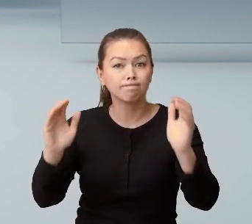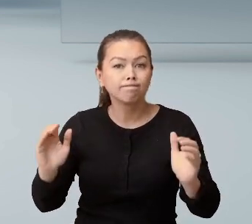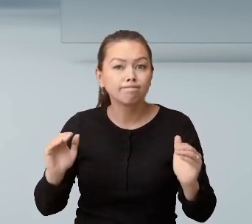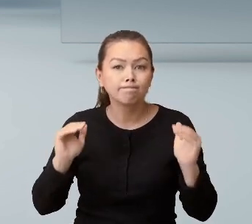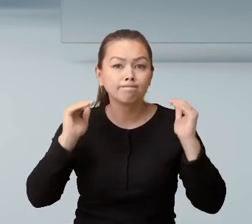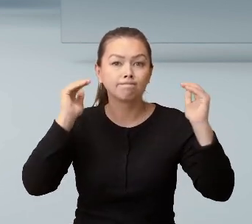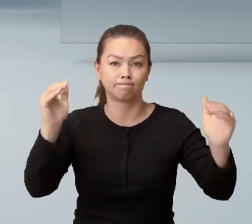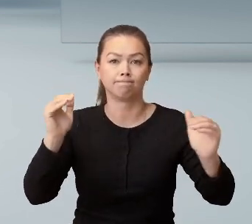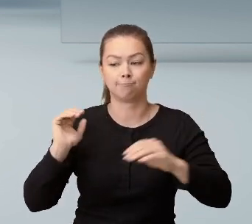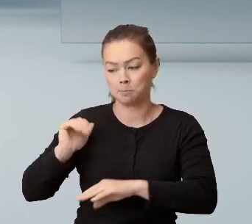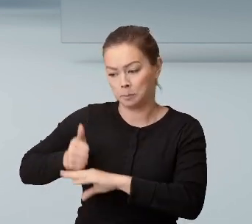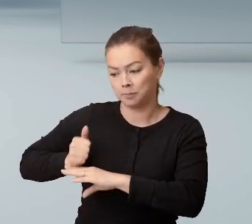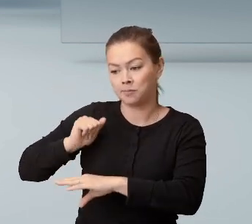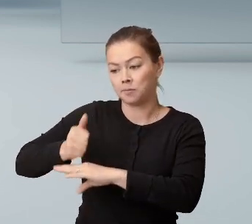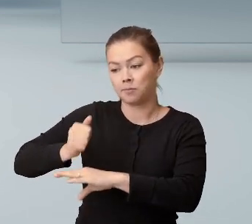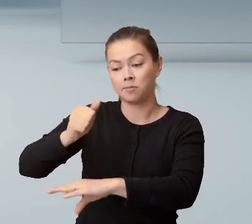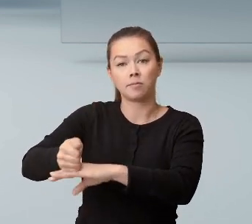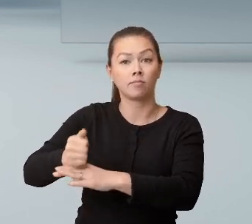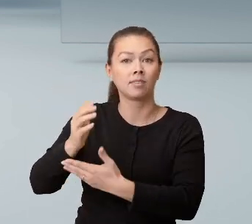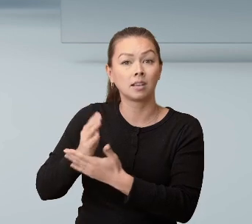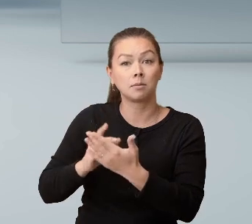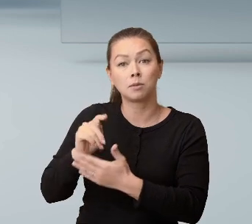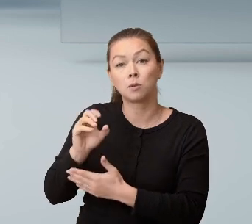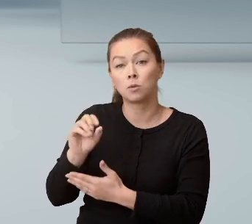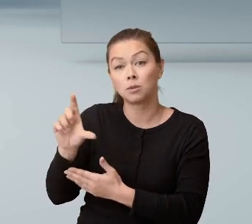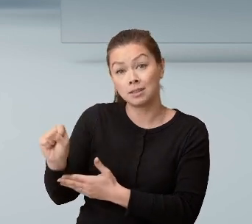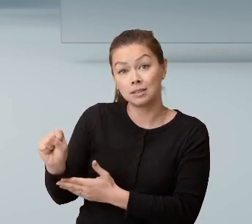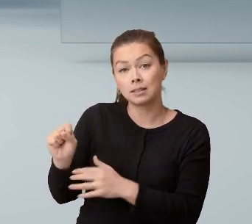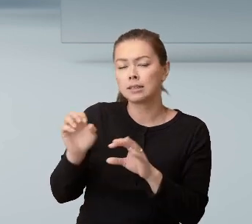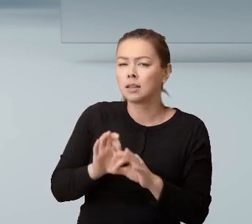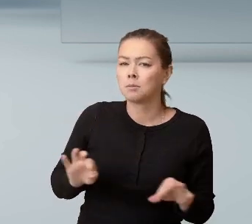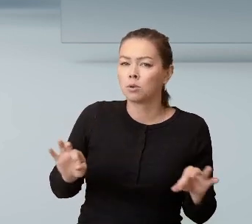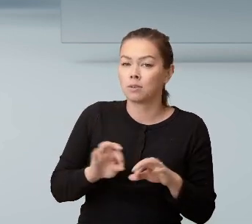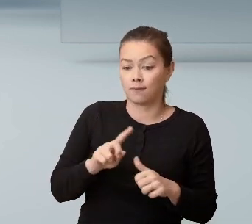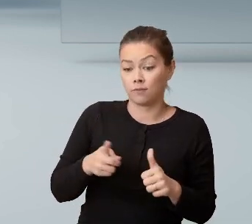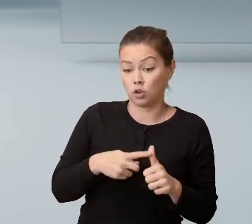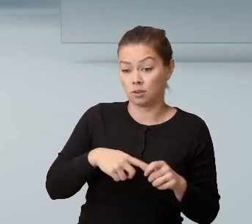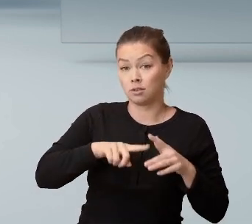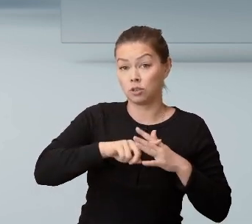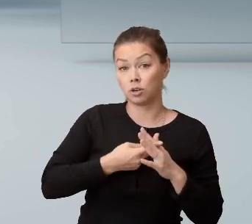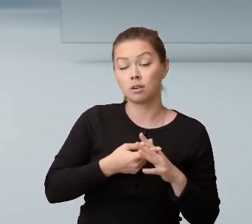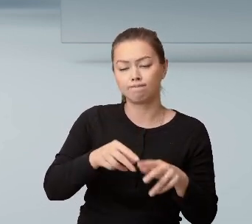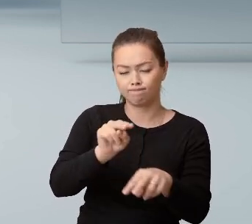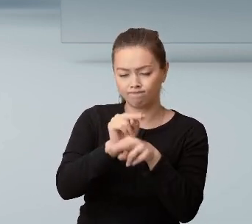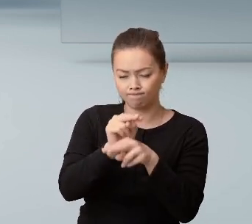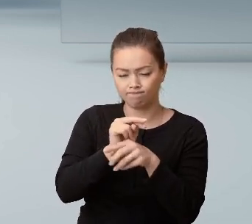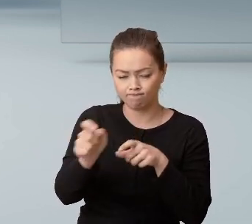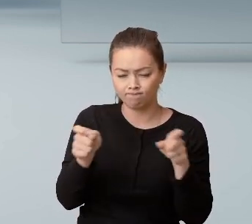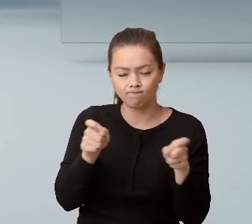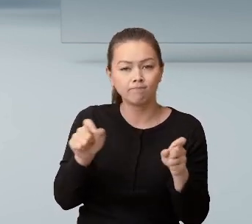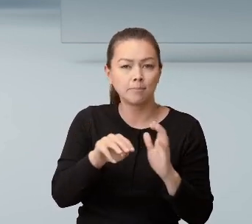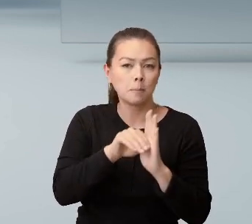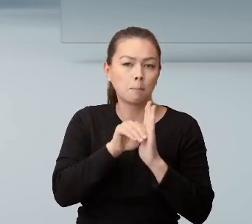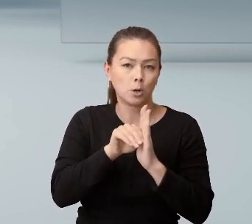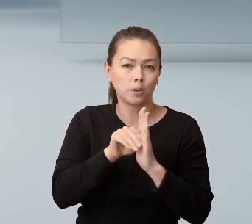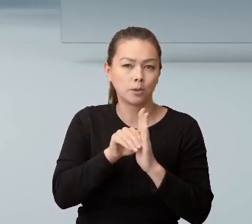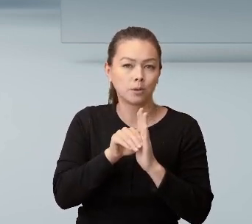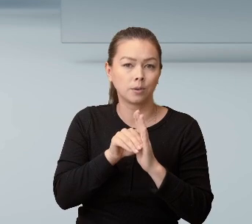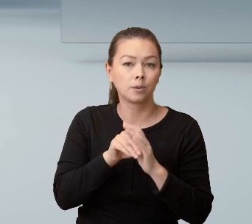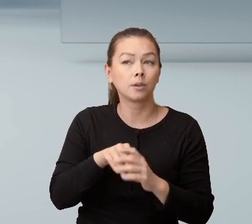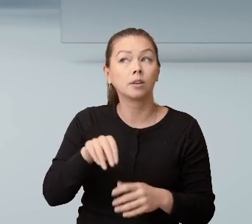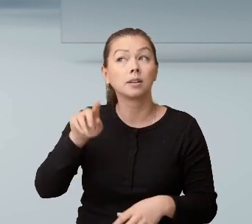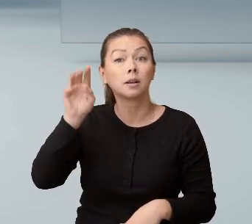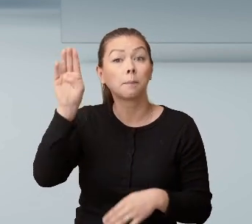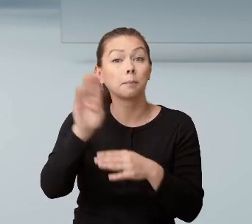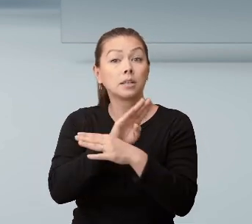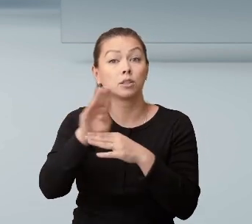tools, you absolutely need to start with a governance model. And business groups must be engaged in the